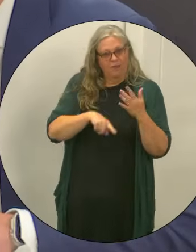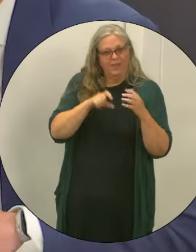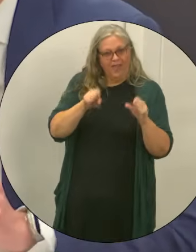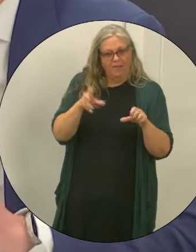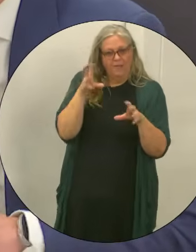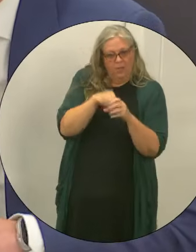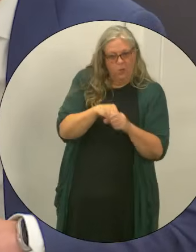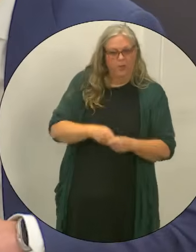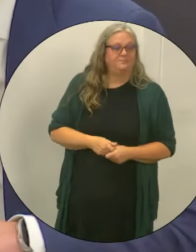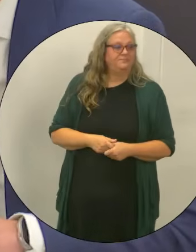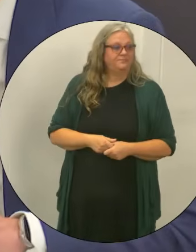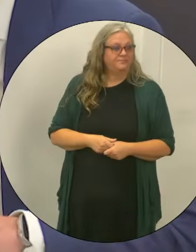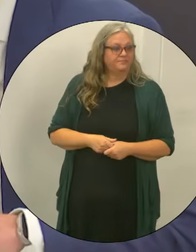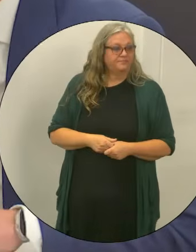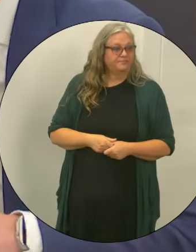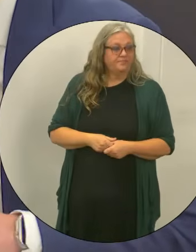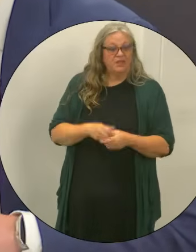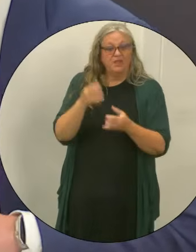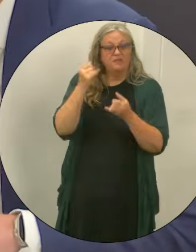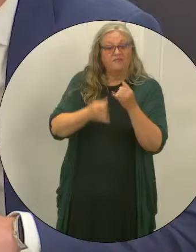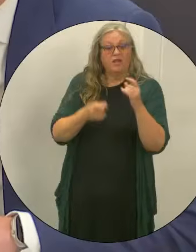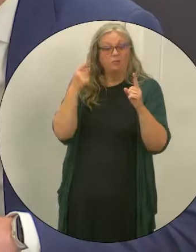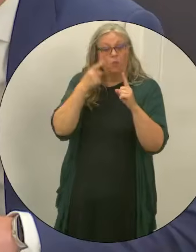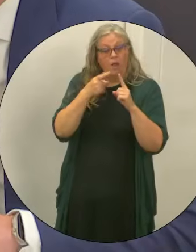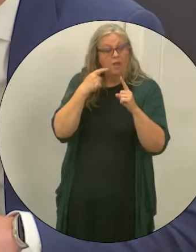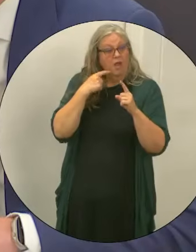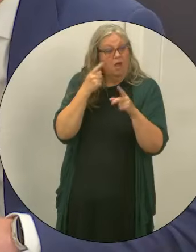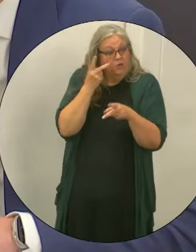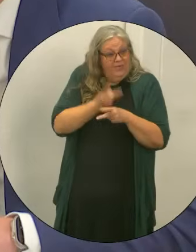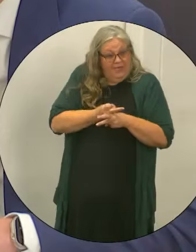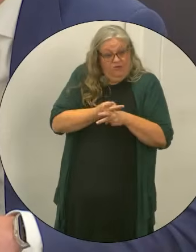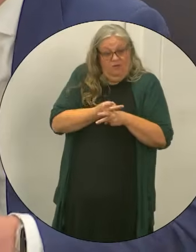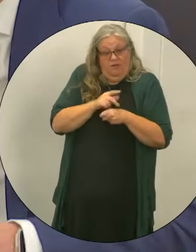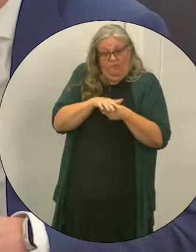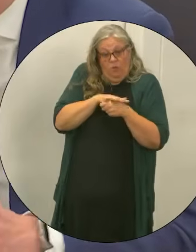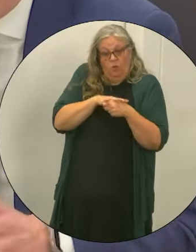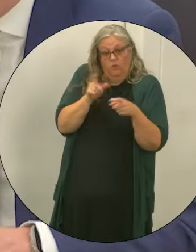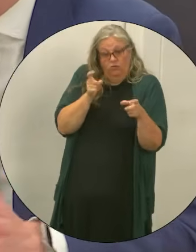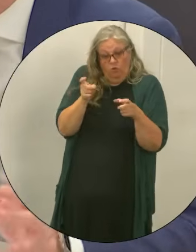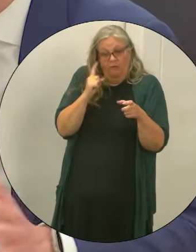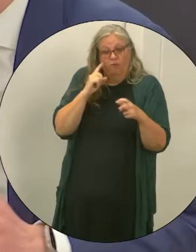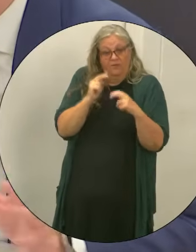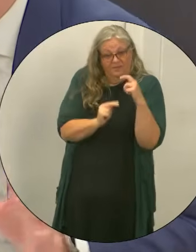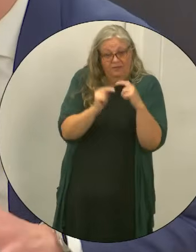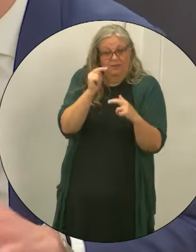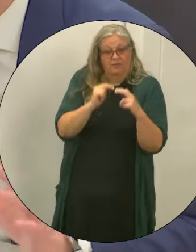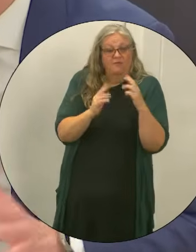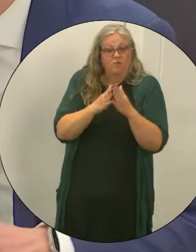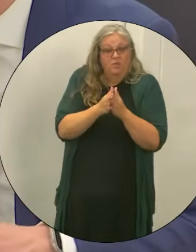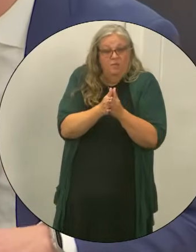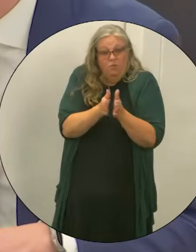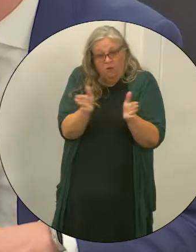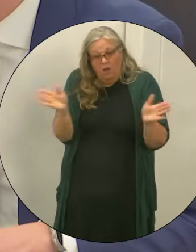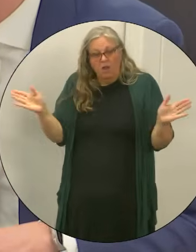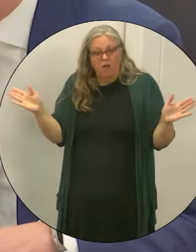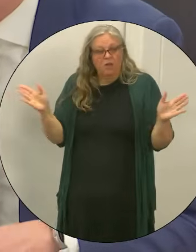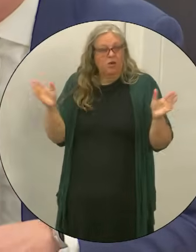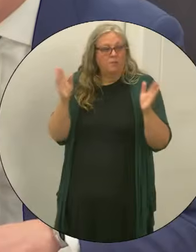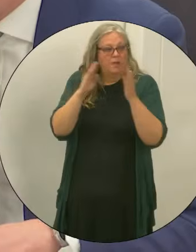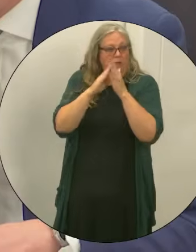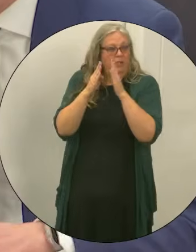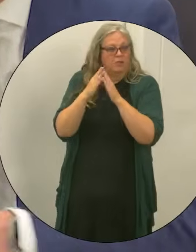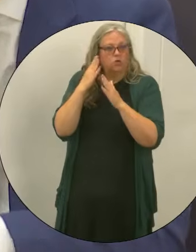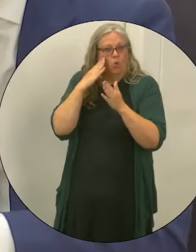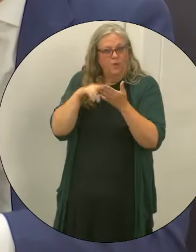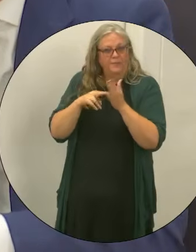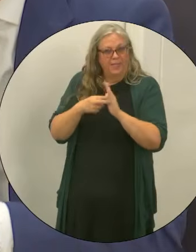bill. And then the final point on the retention of local control for our facilities, just for the broader public knowing what that